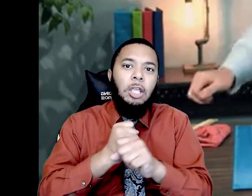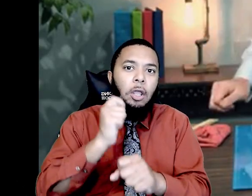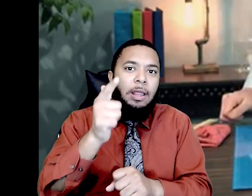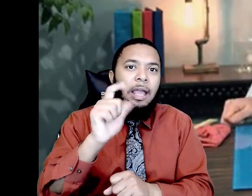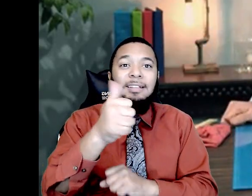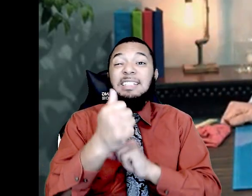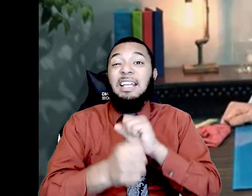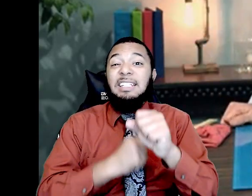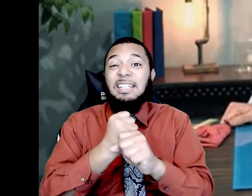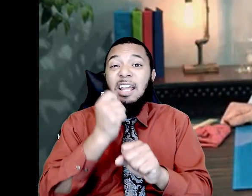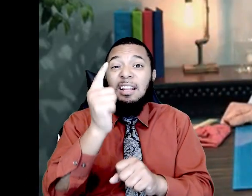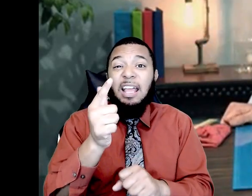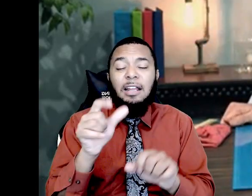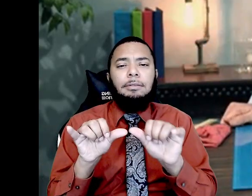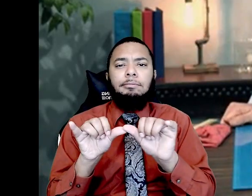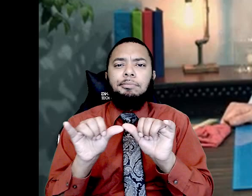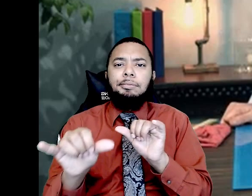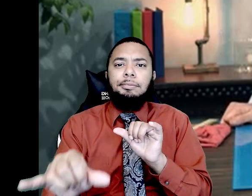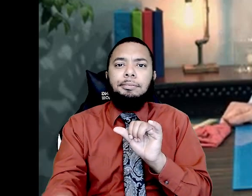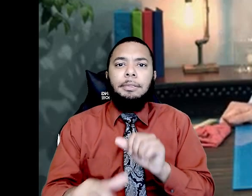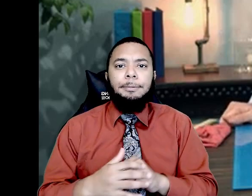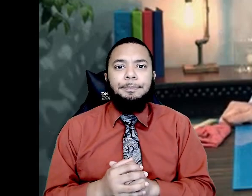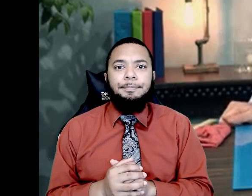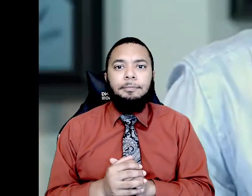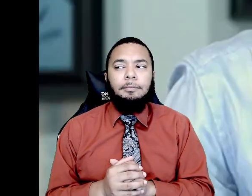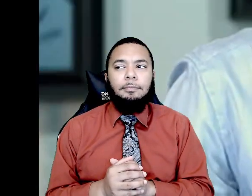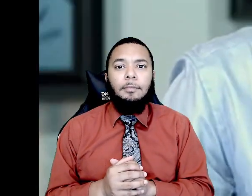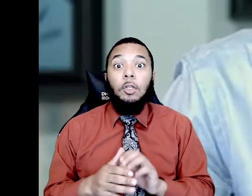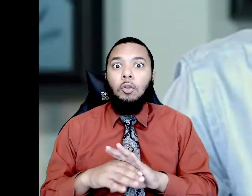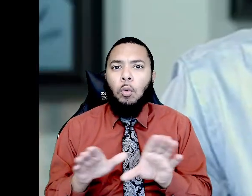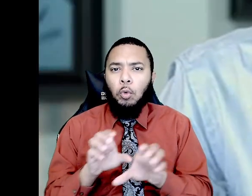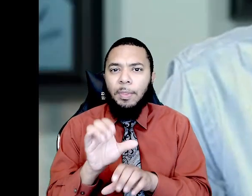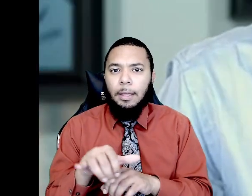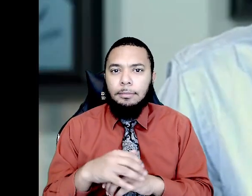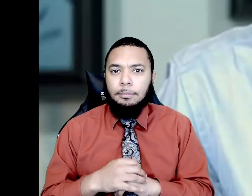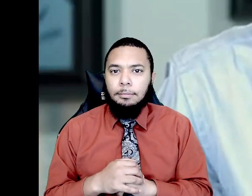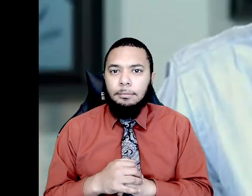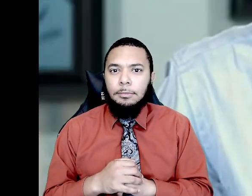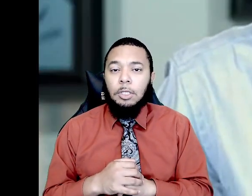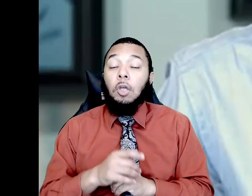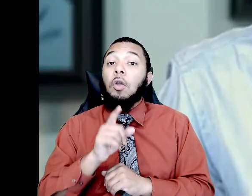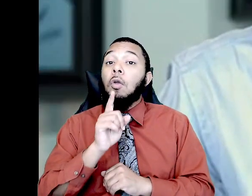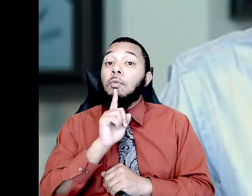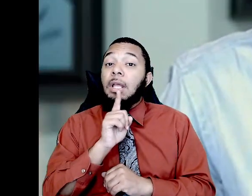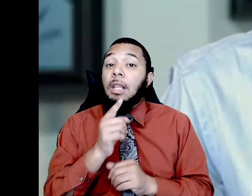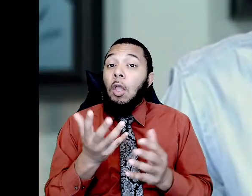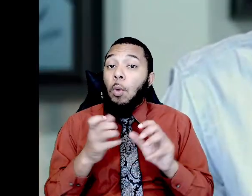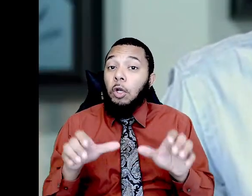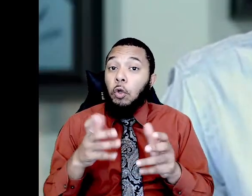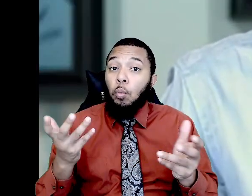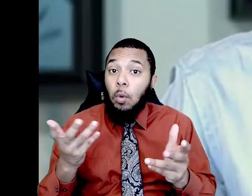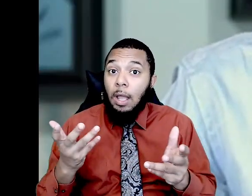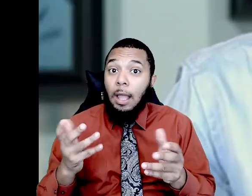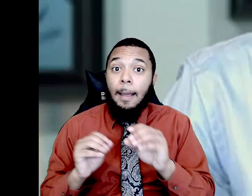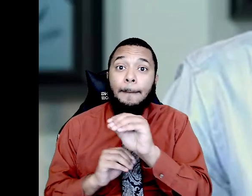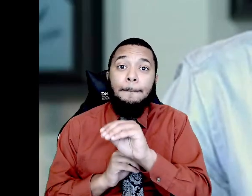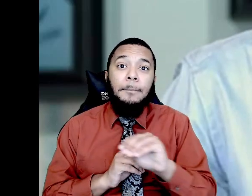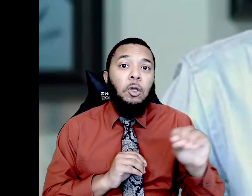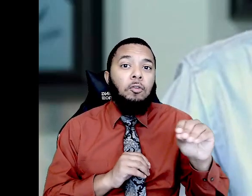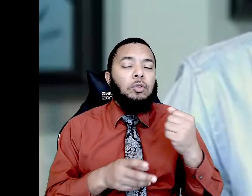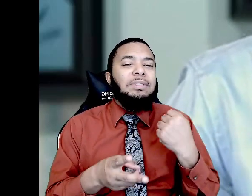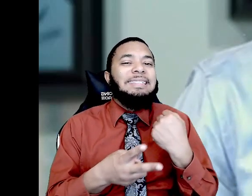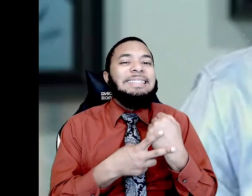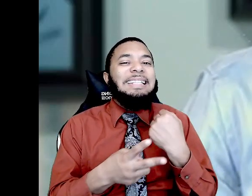the same. You don't want to do that. What you want to do is put it into a savings